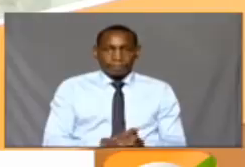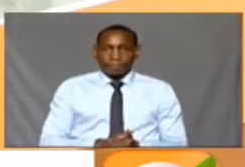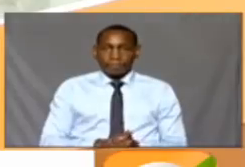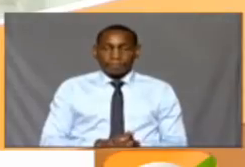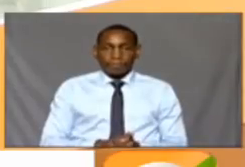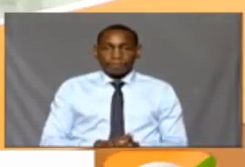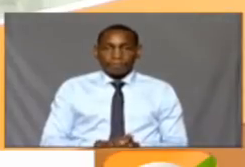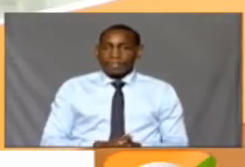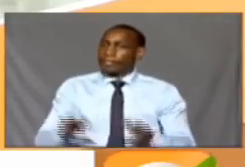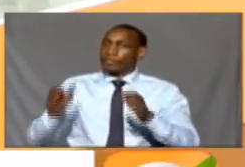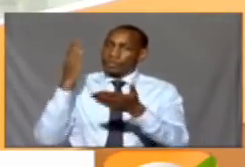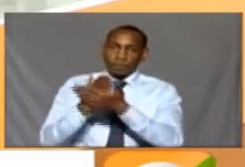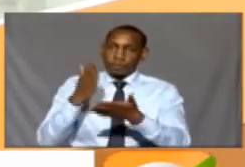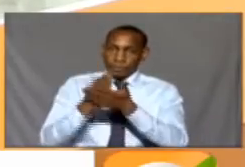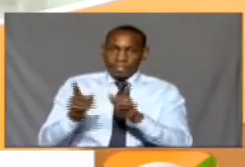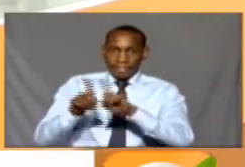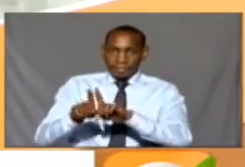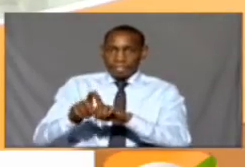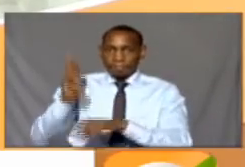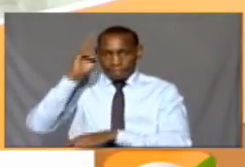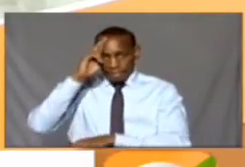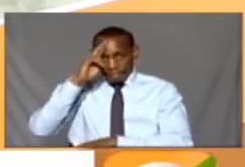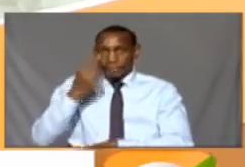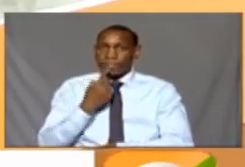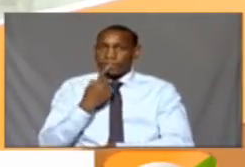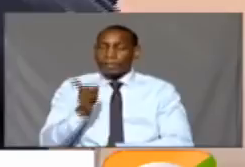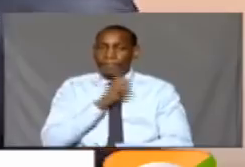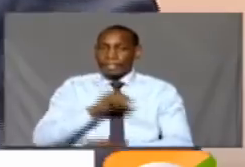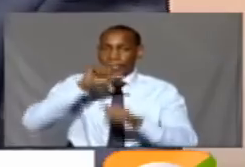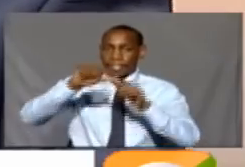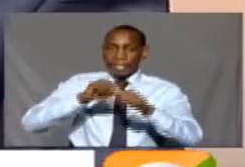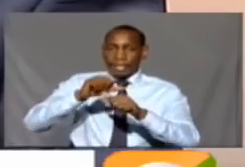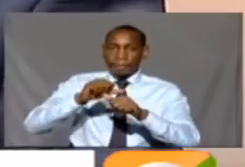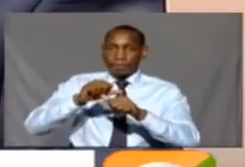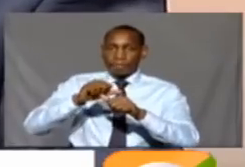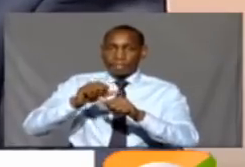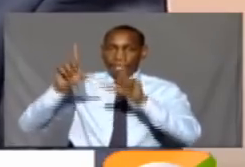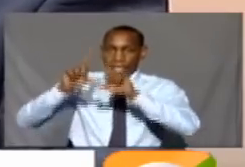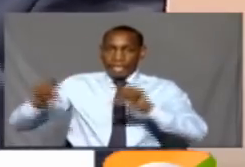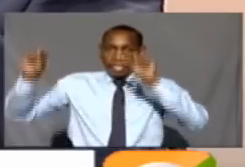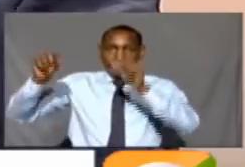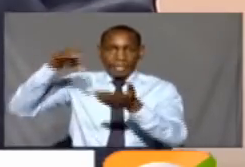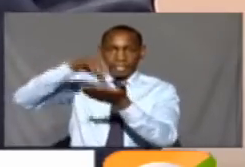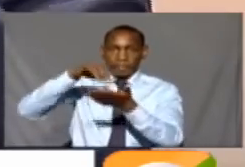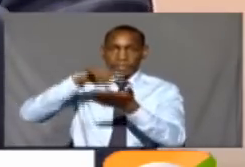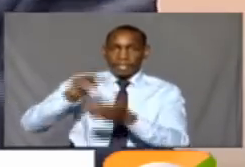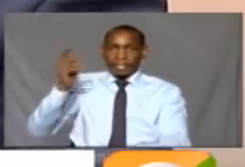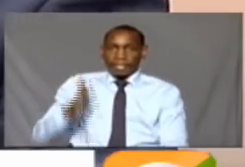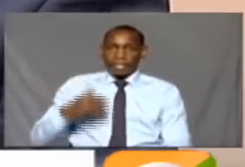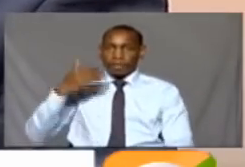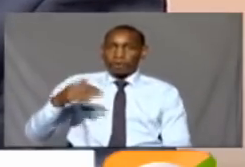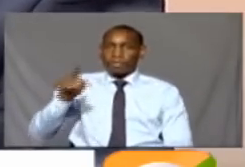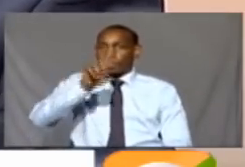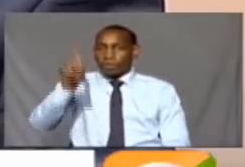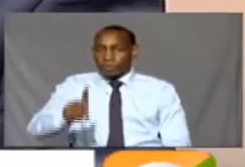you. Absolutely. That's why I have told you even about the so-called Tokyo scandal which Kenyans keep on throwing at me. In the